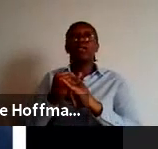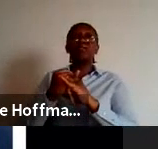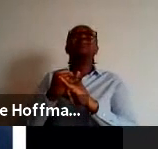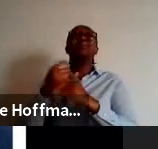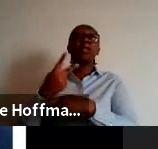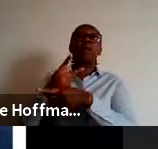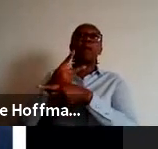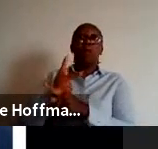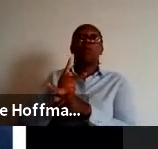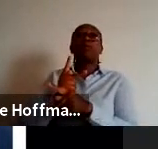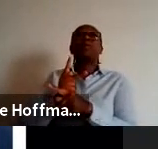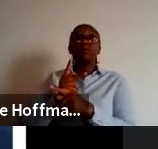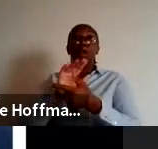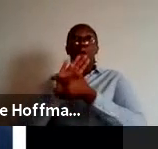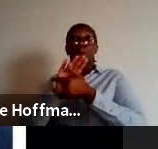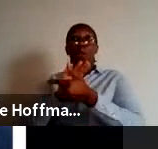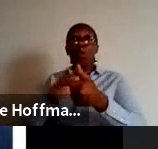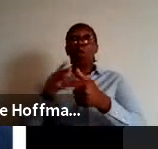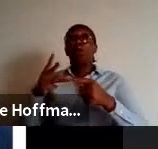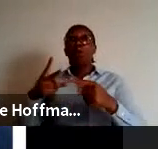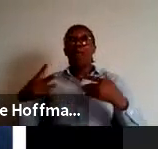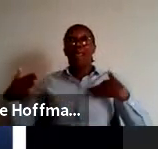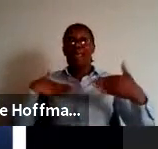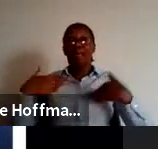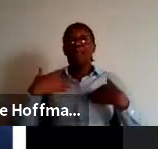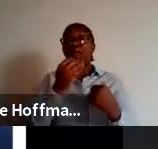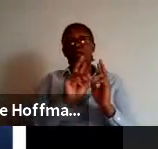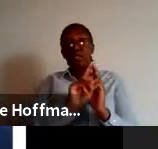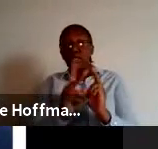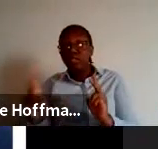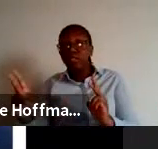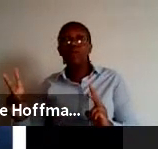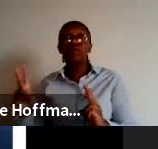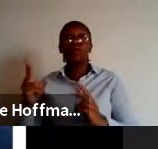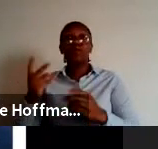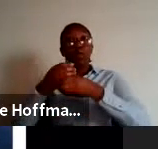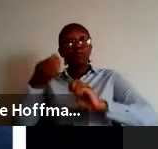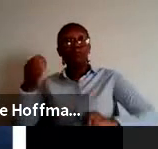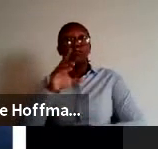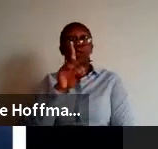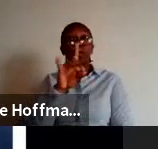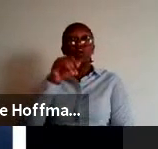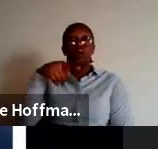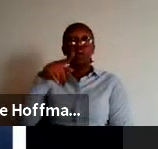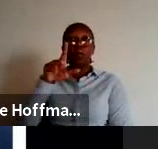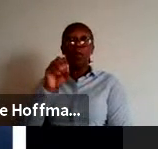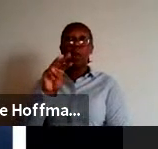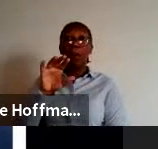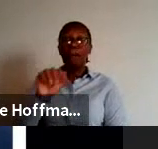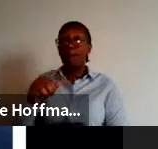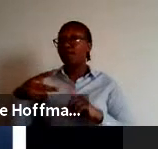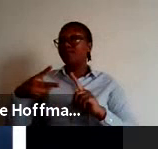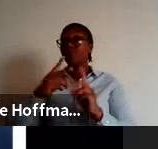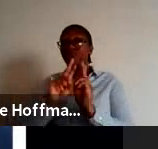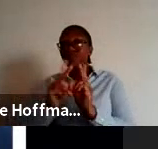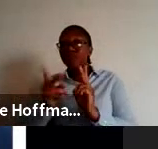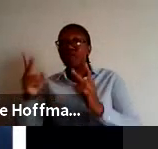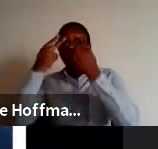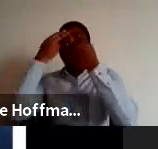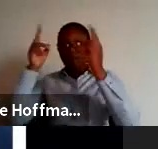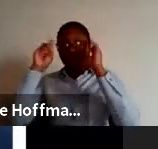also acquired several diplomas and certificates from various higher education